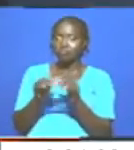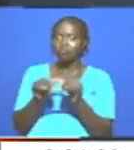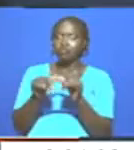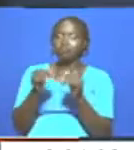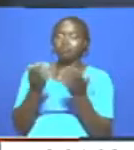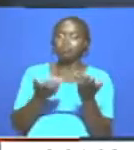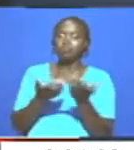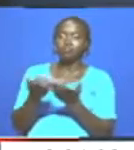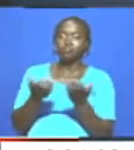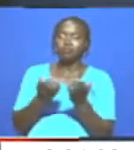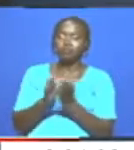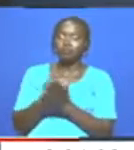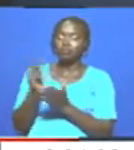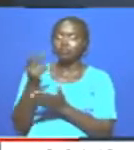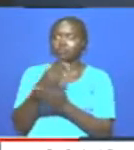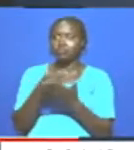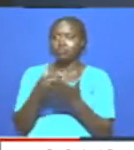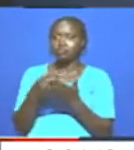the second half of